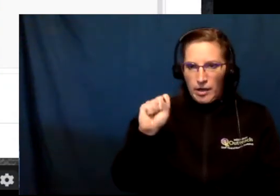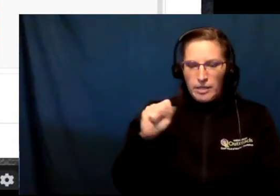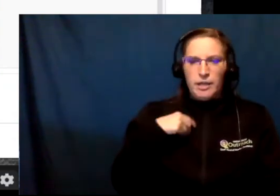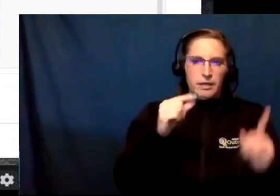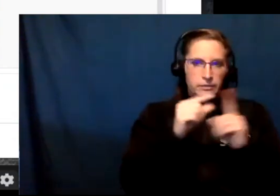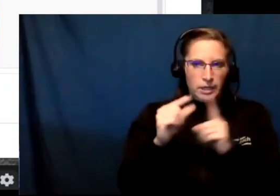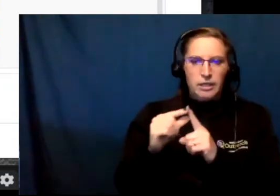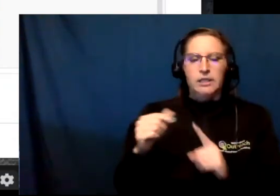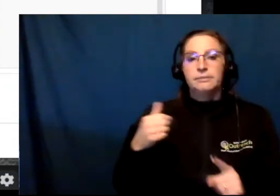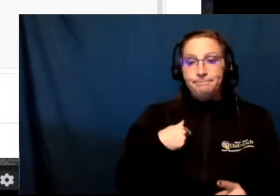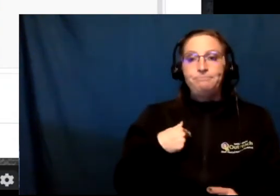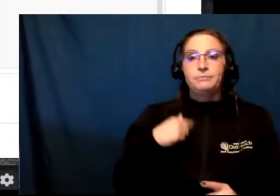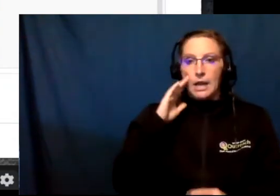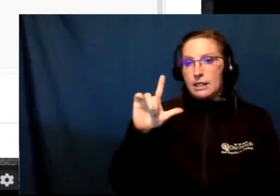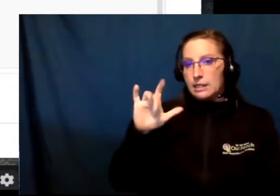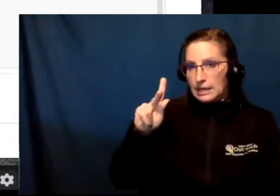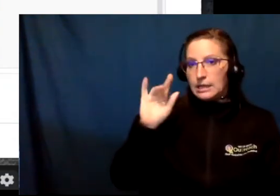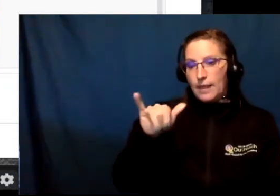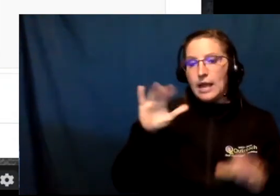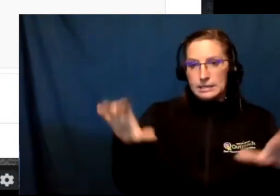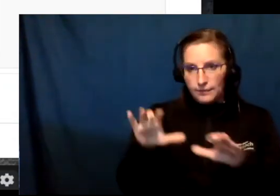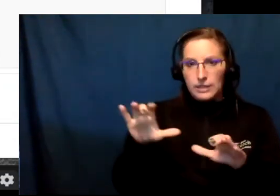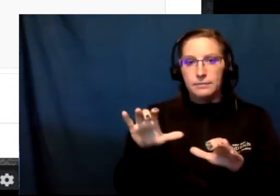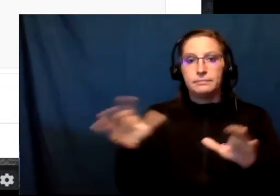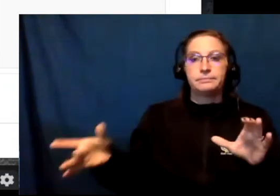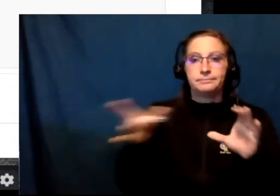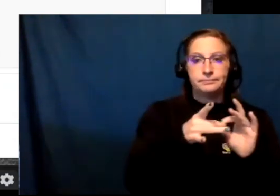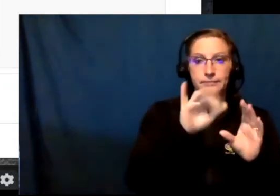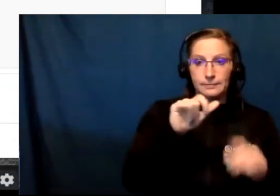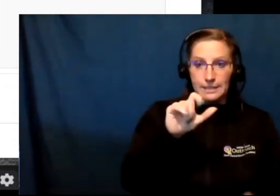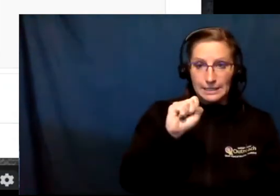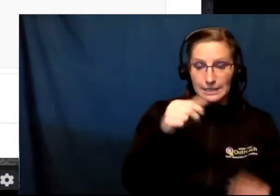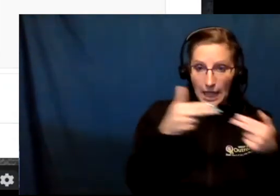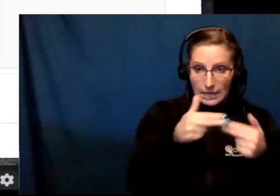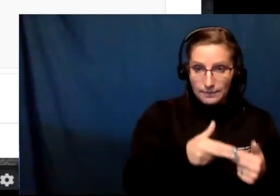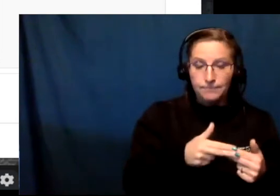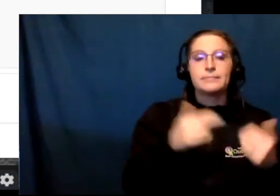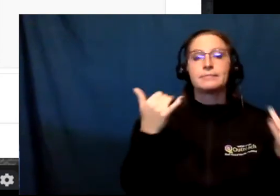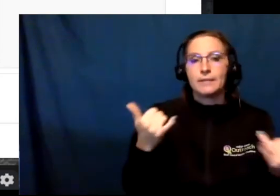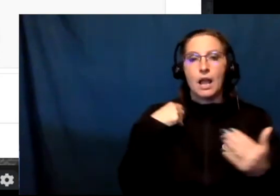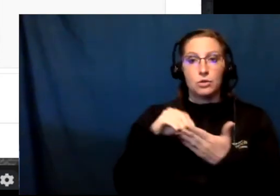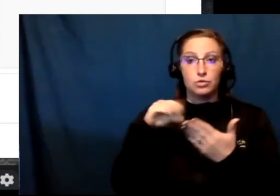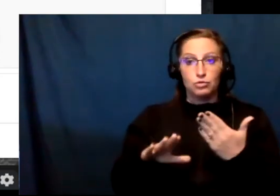link to that activity, to that slide, and now my student can